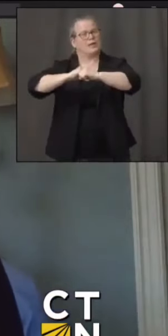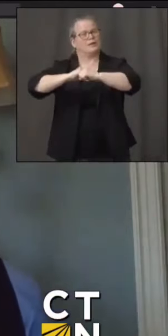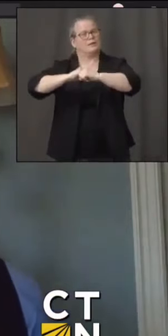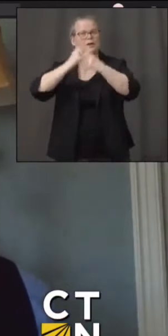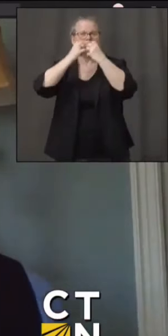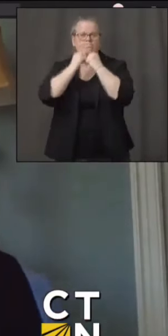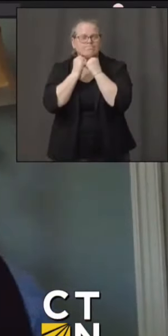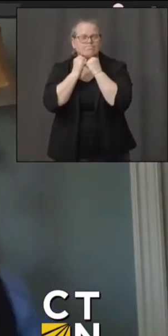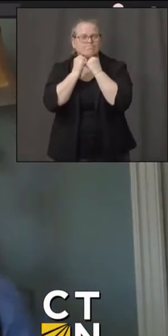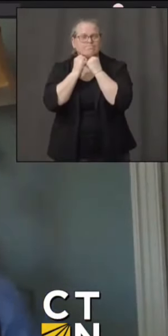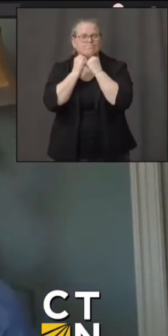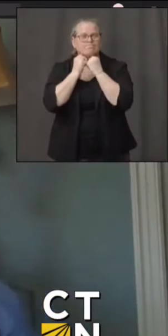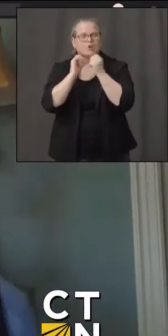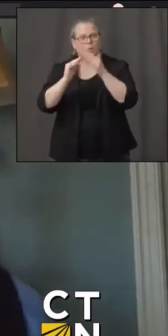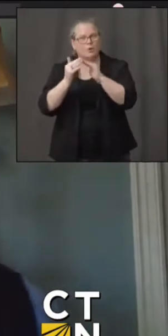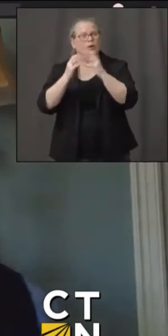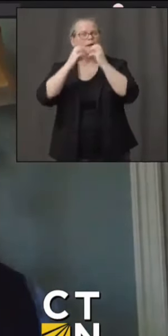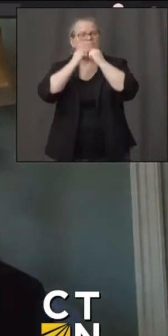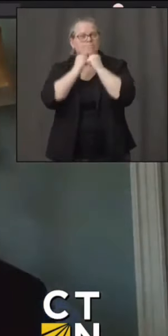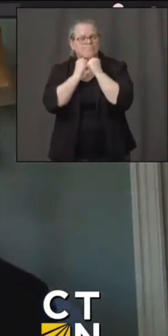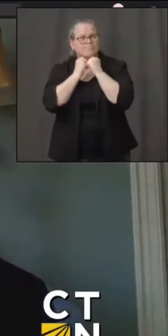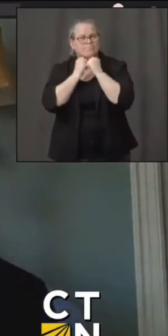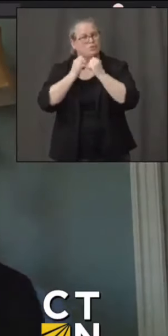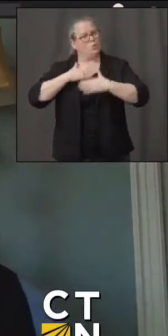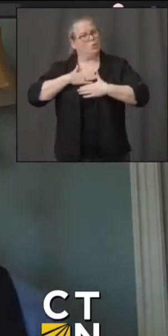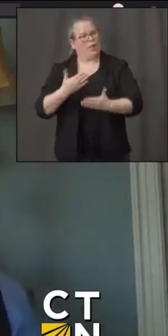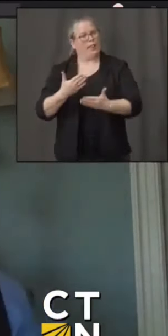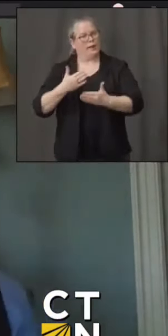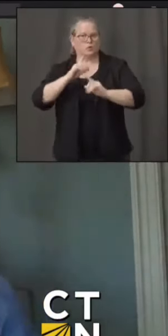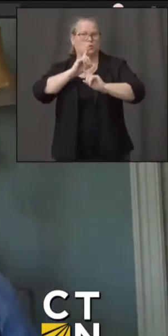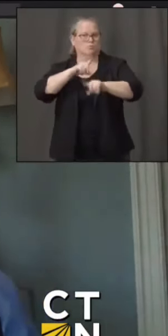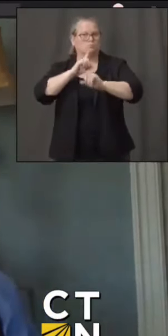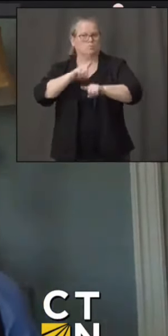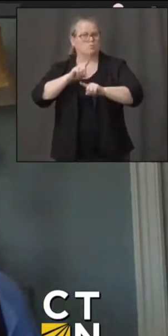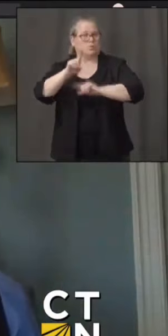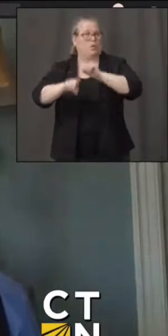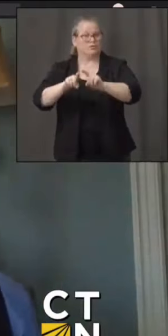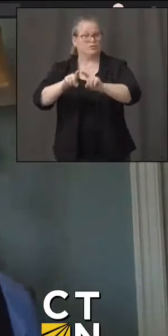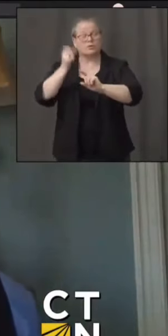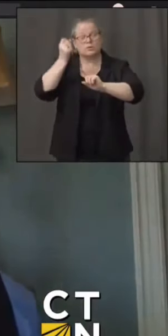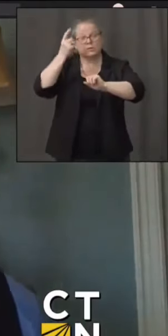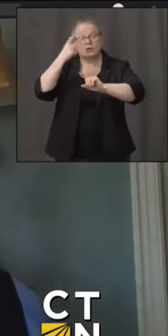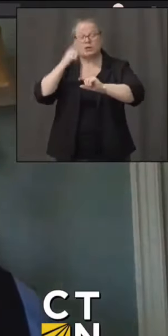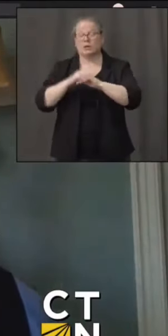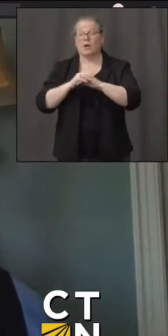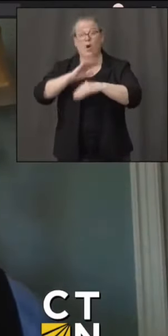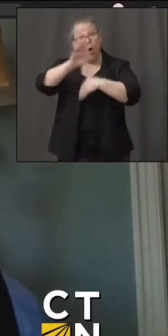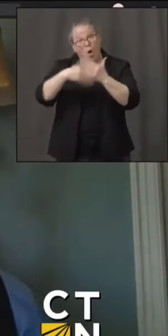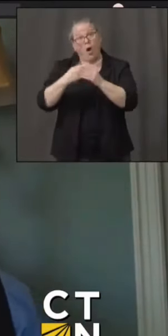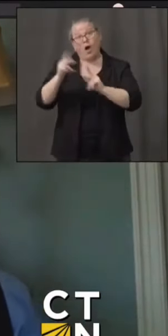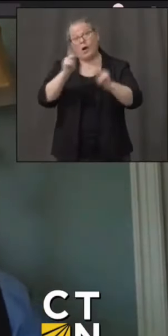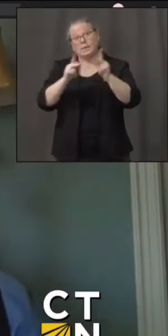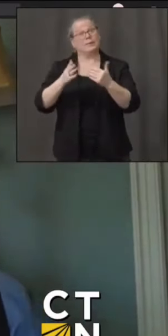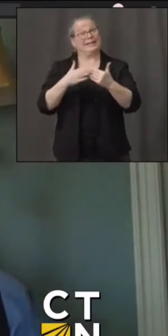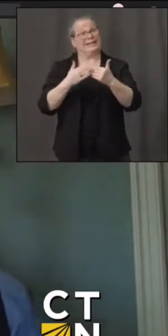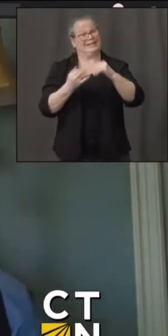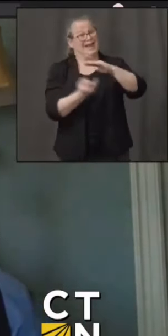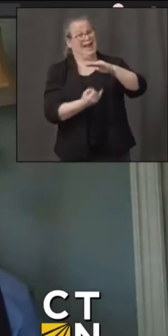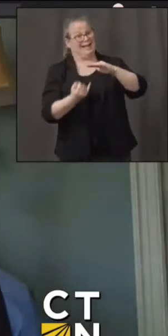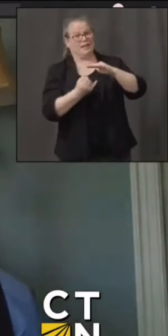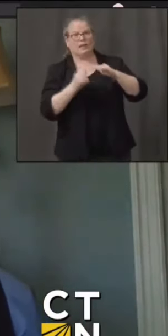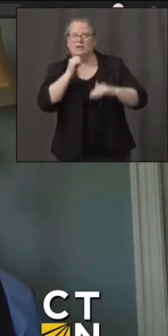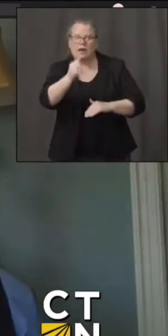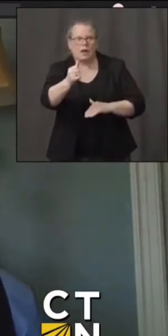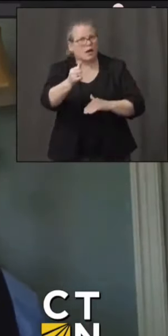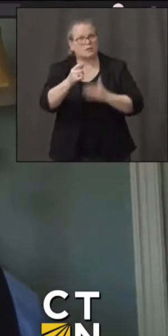community. Not everyone can self-isolate or self-quarantine at home. And these are some